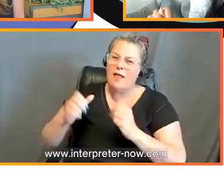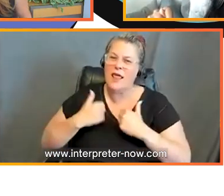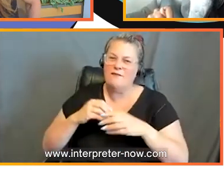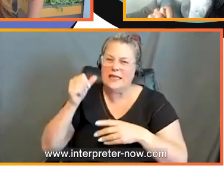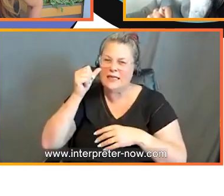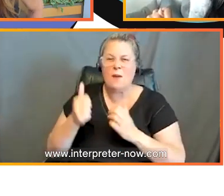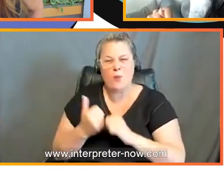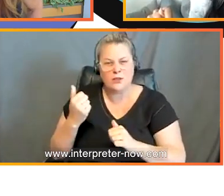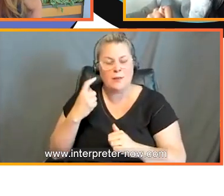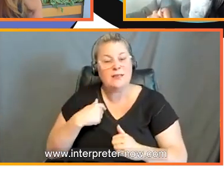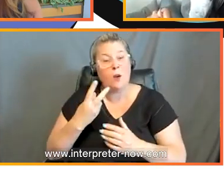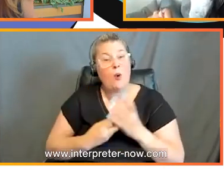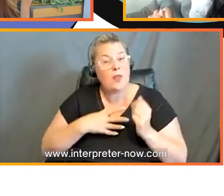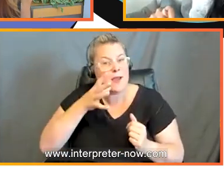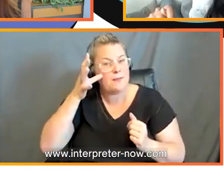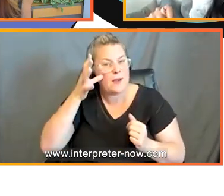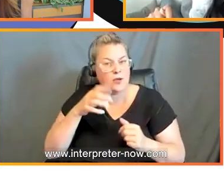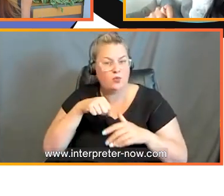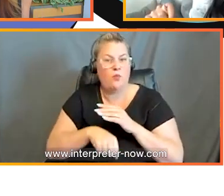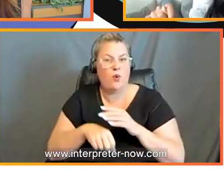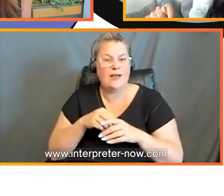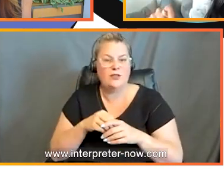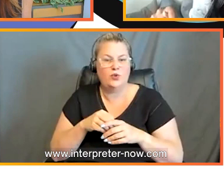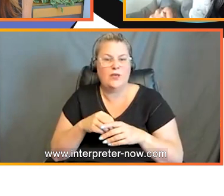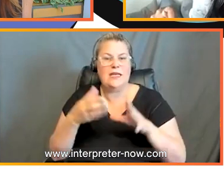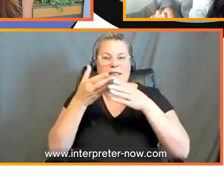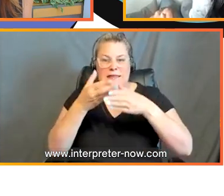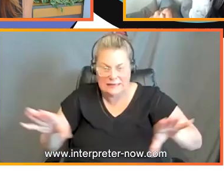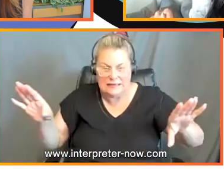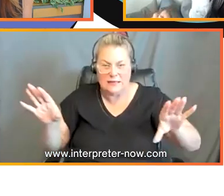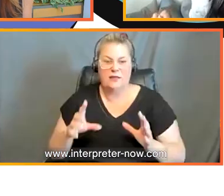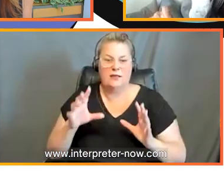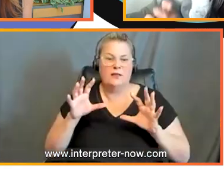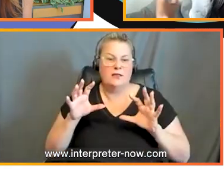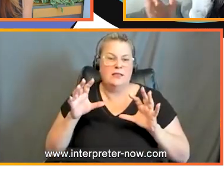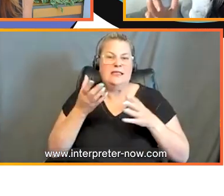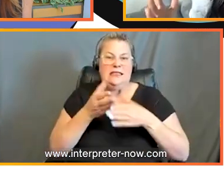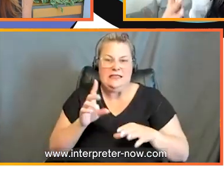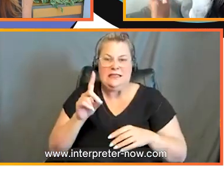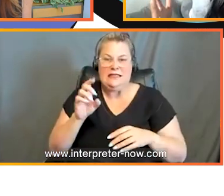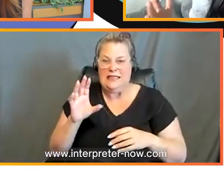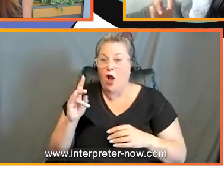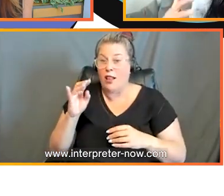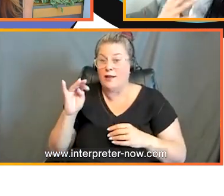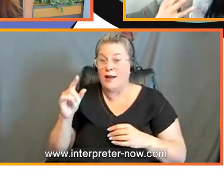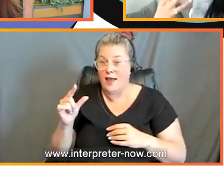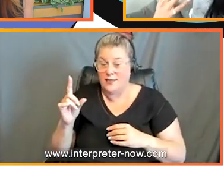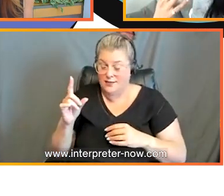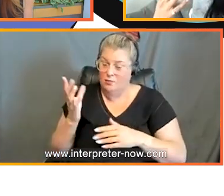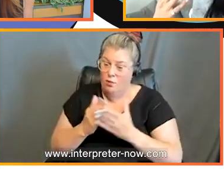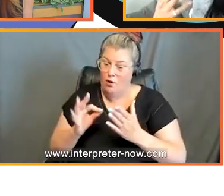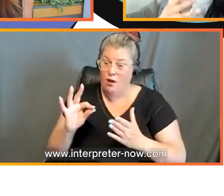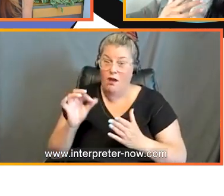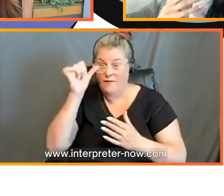born into the decolonization of India. And in fact, my mom was a displaced person, her family and her